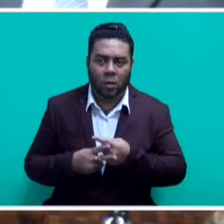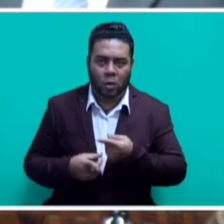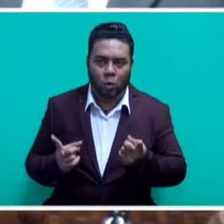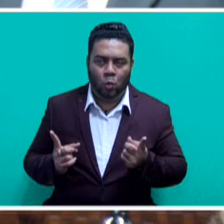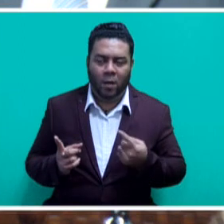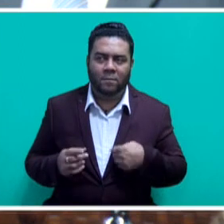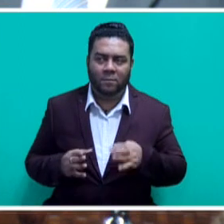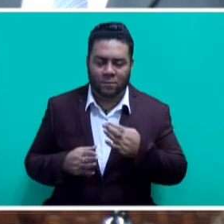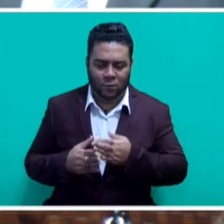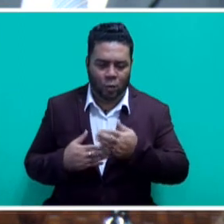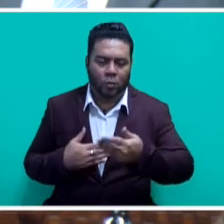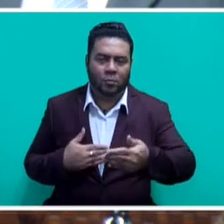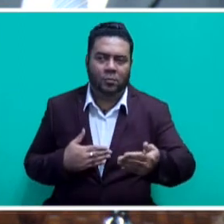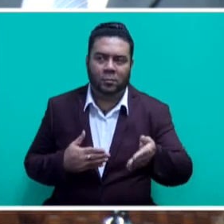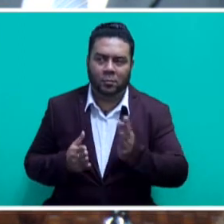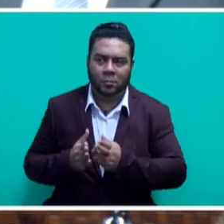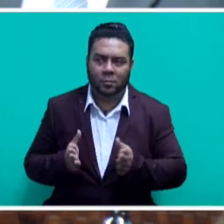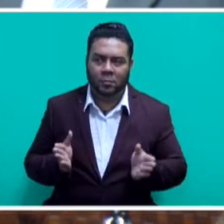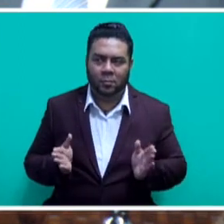for the industry.